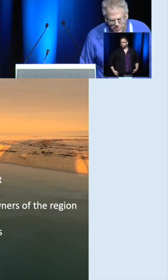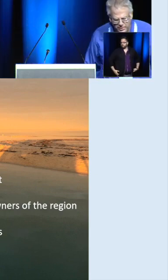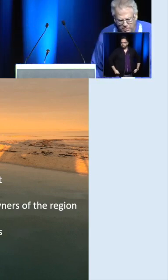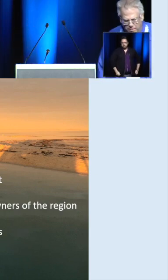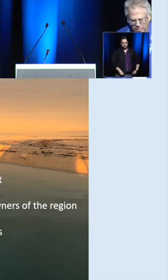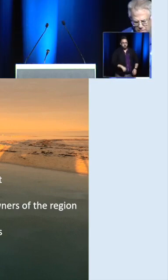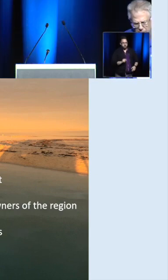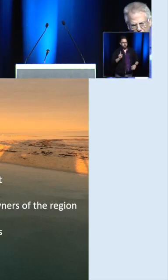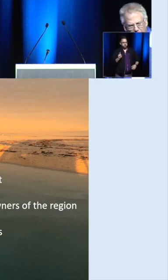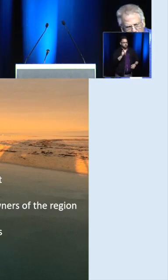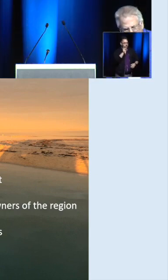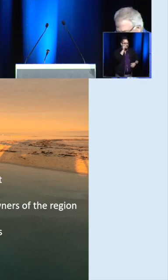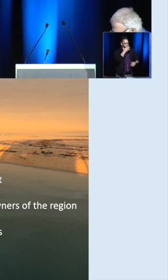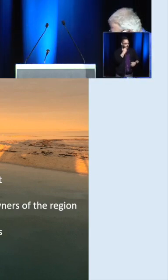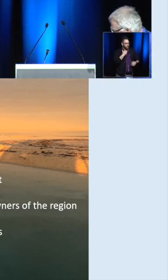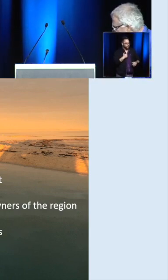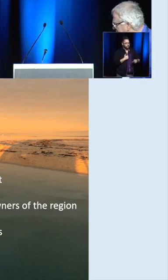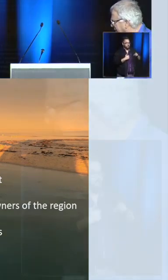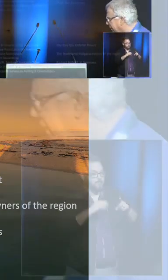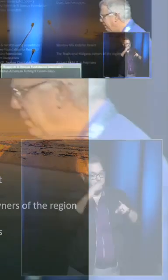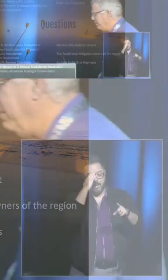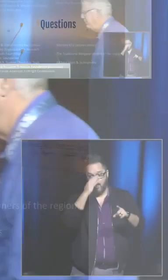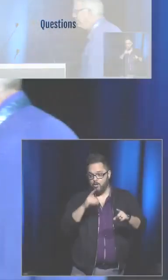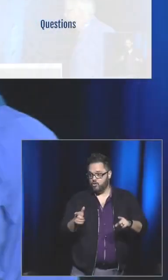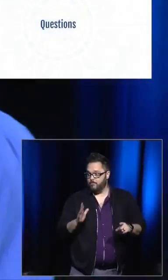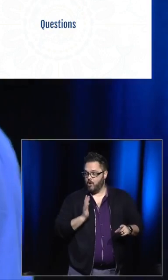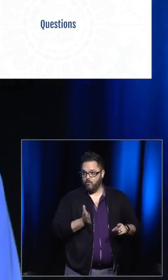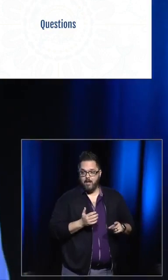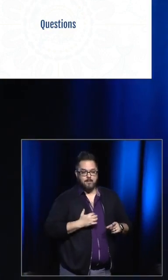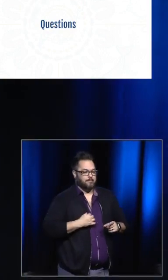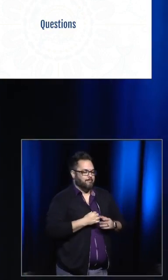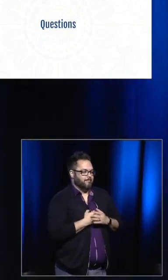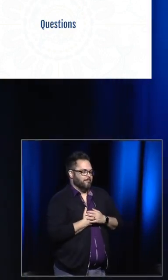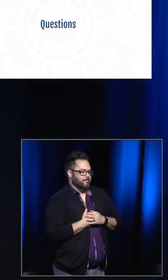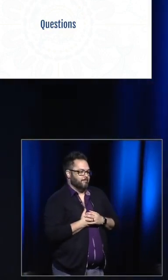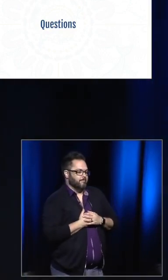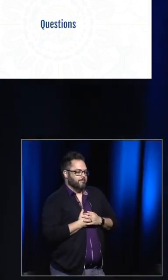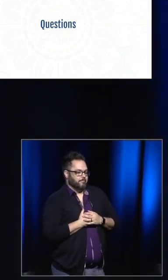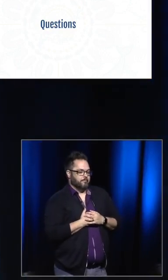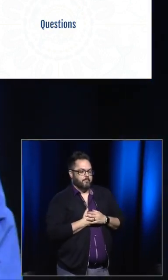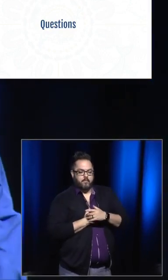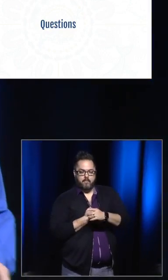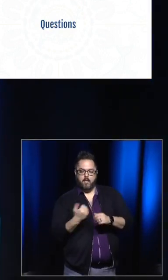walk up so I can hear better. Hello? Should be all right. Yep. Should be all right.